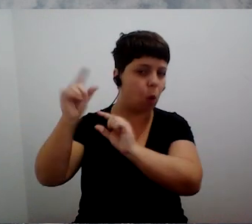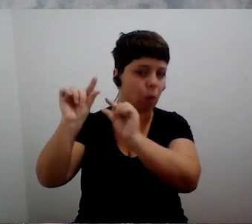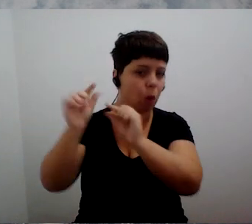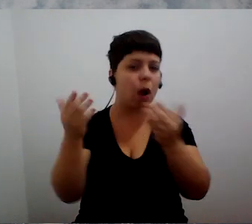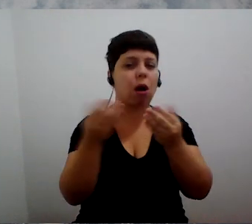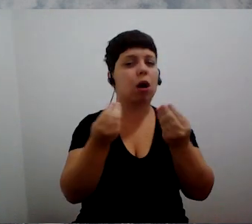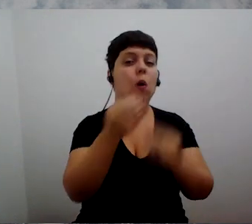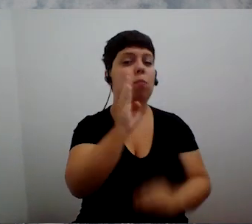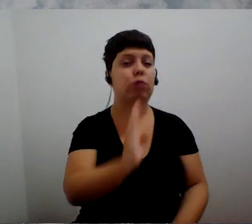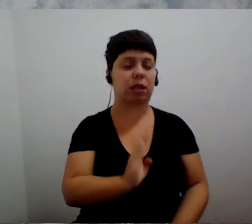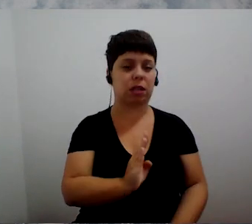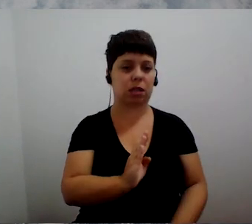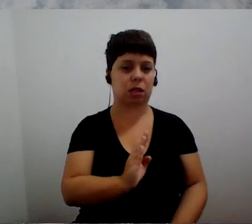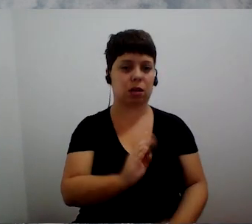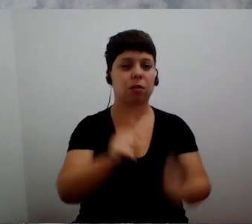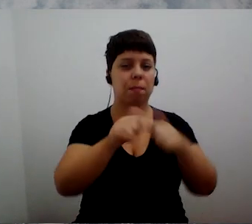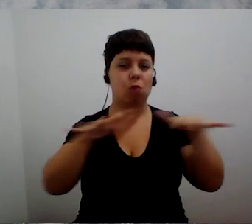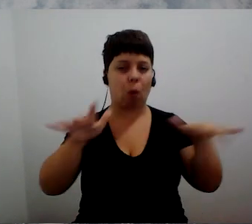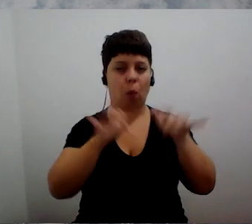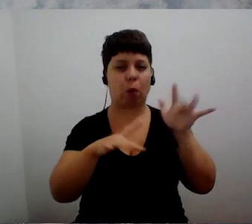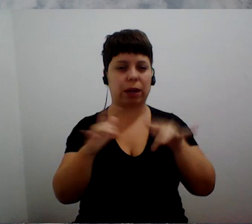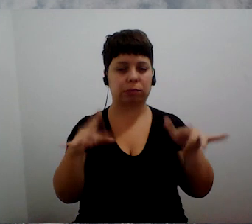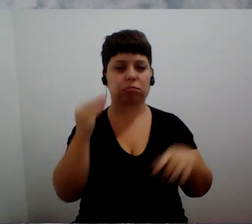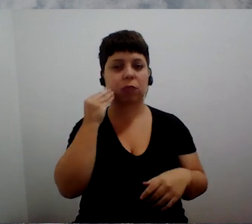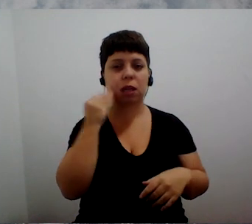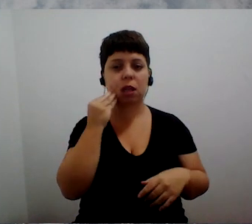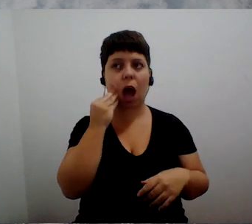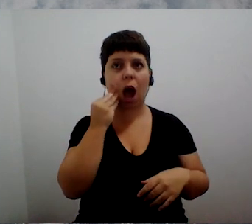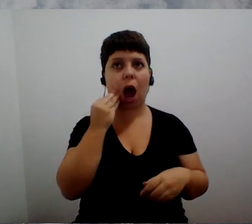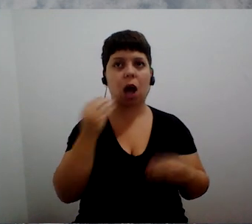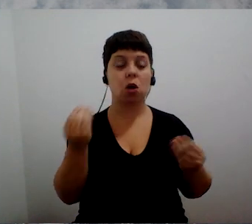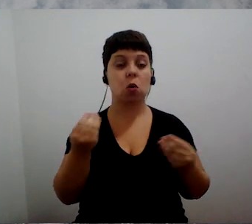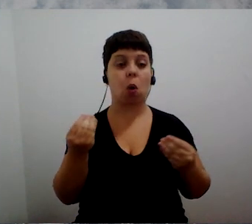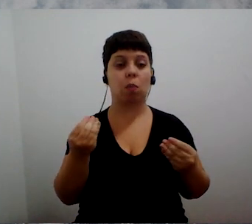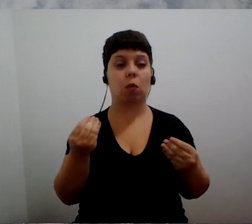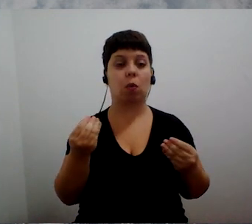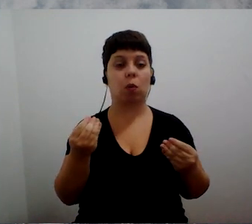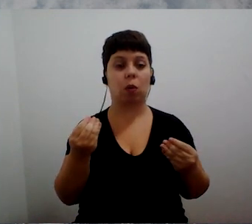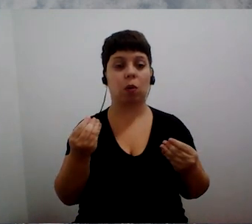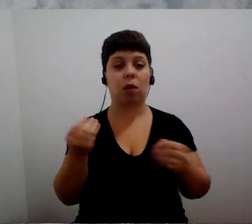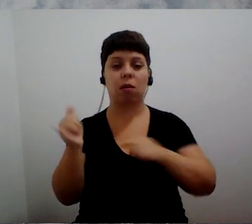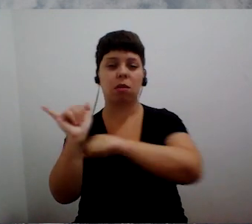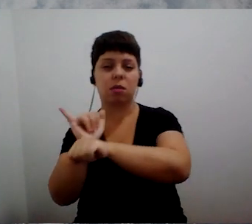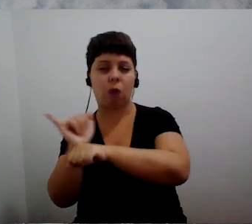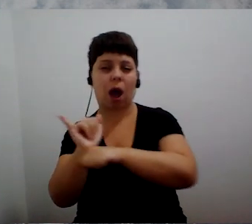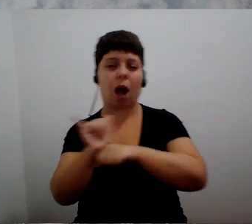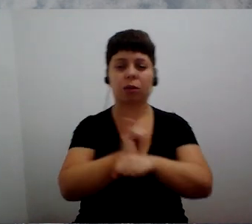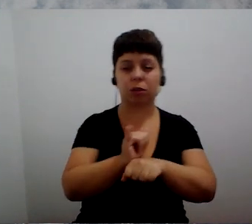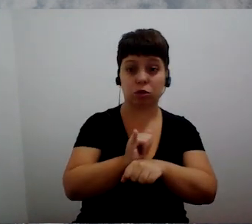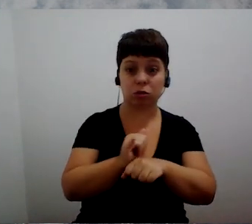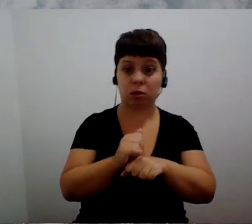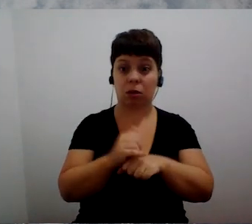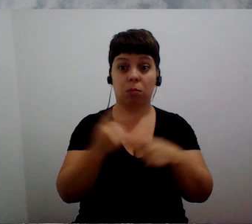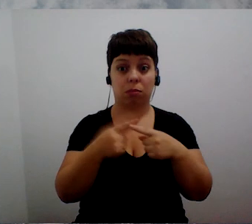and bring the perspectives of Brazil in terms of the marine litter issue, so that we can figure out how